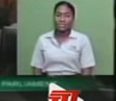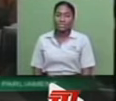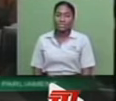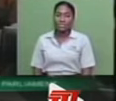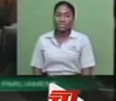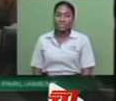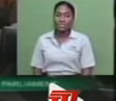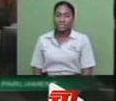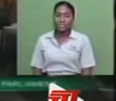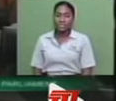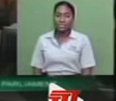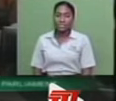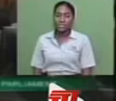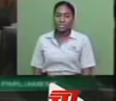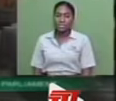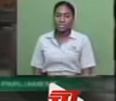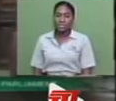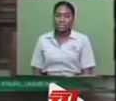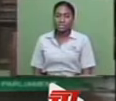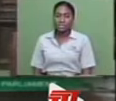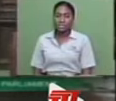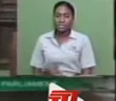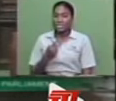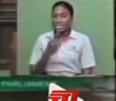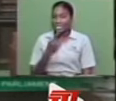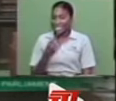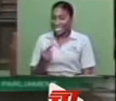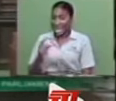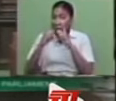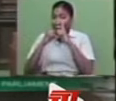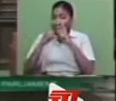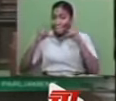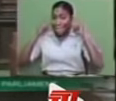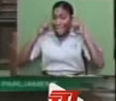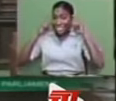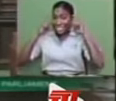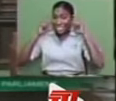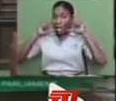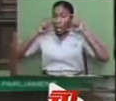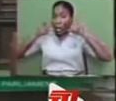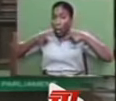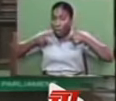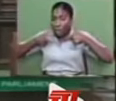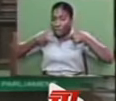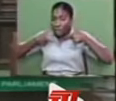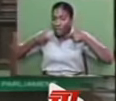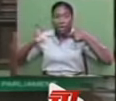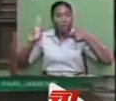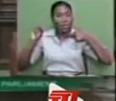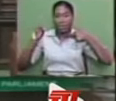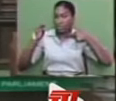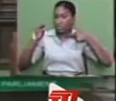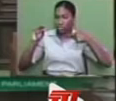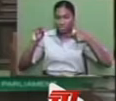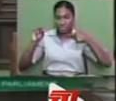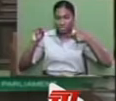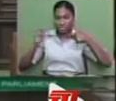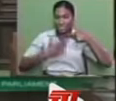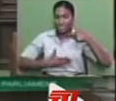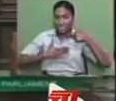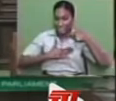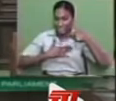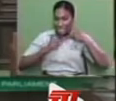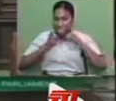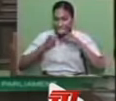Member for Naparima, no one is to remove their mask to speak unless they're inside of, please. Member